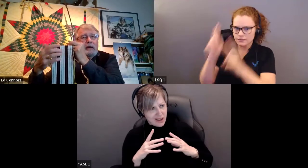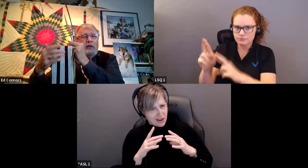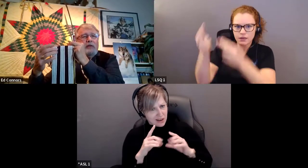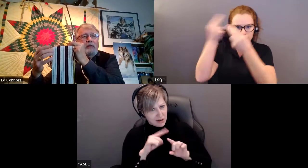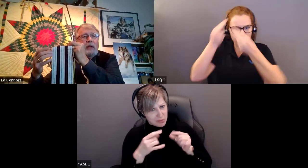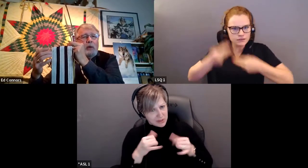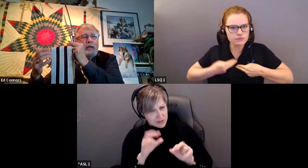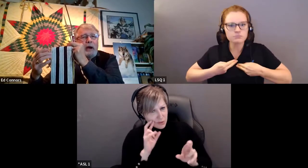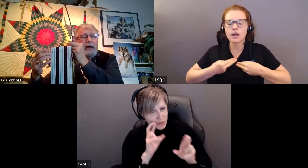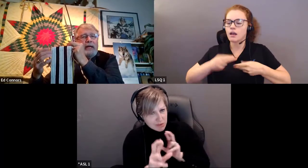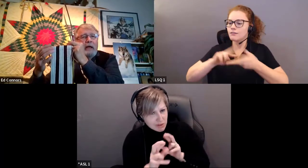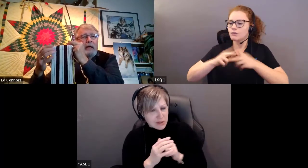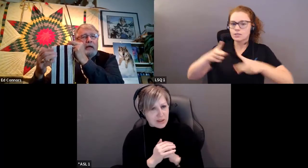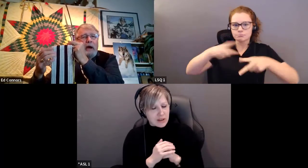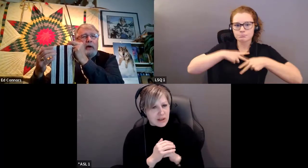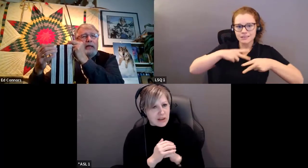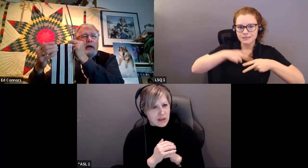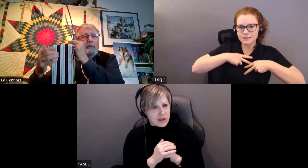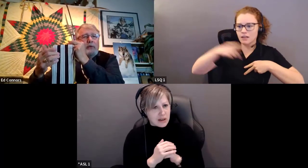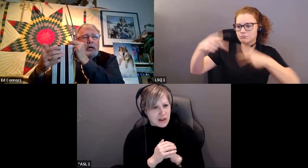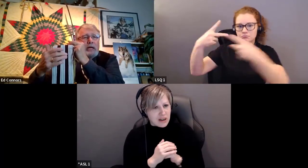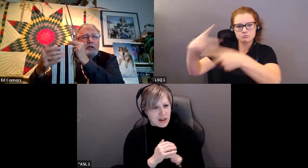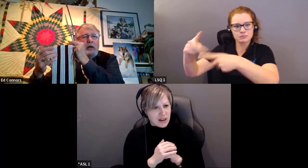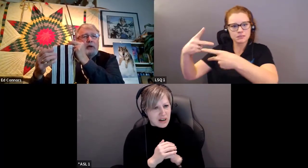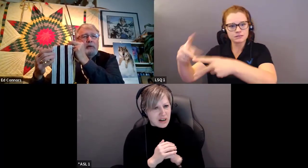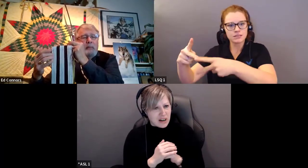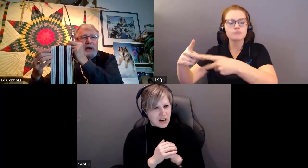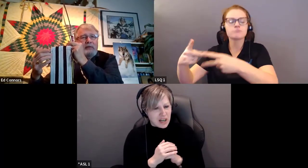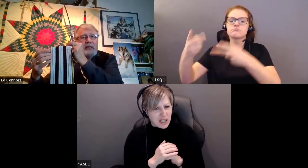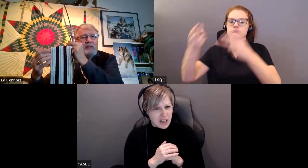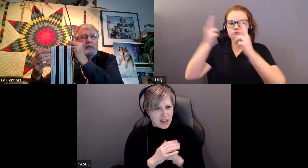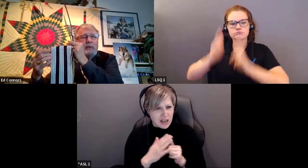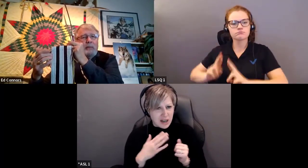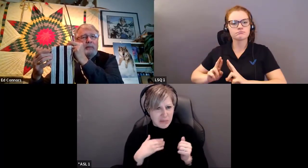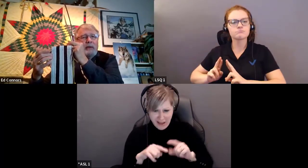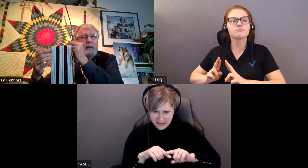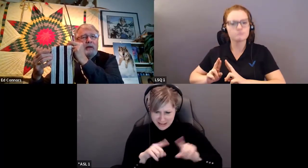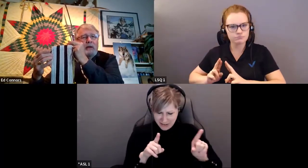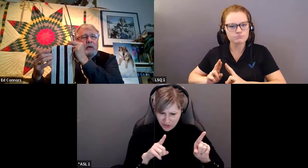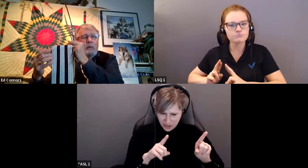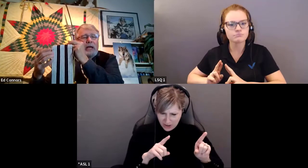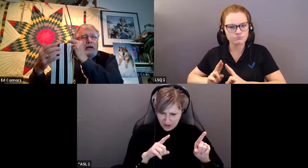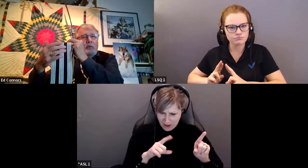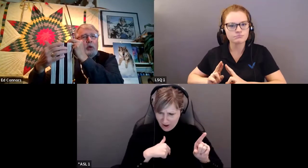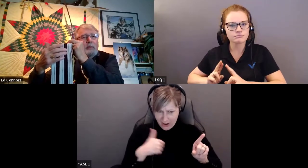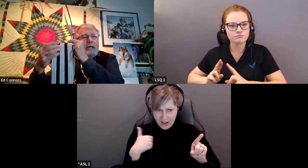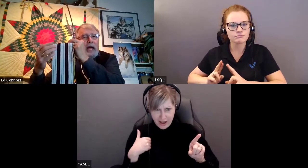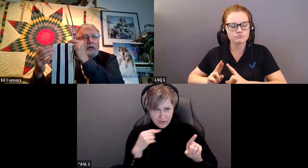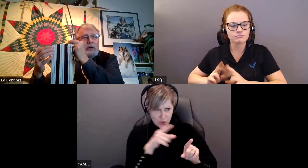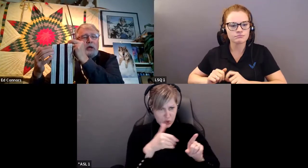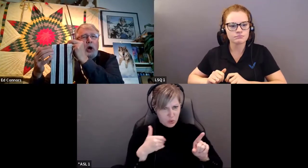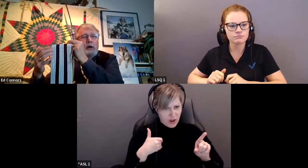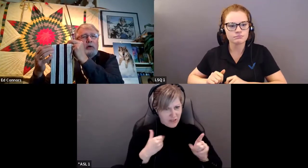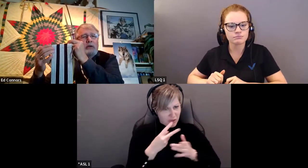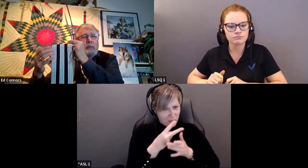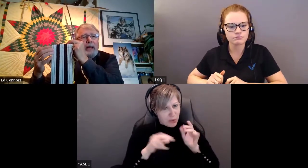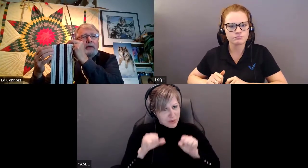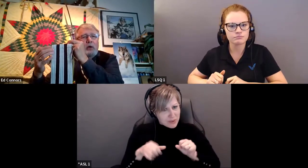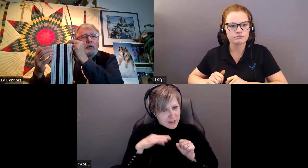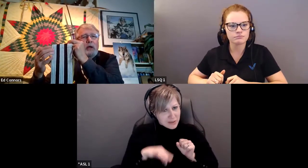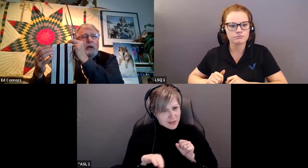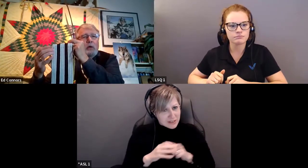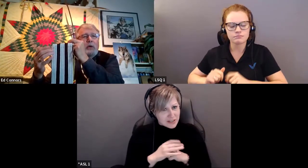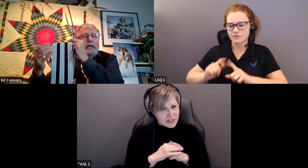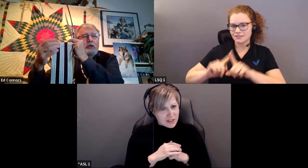The differences that we carry for each other benefits. Because when we actually honor and